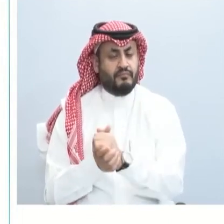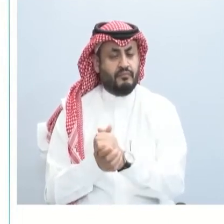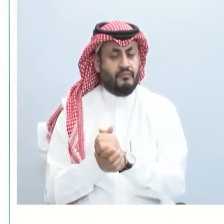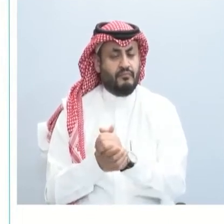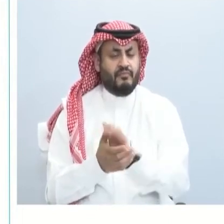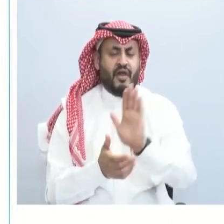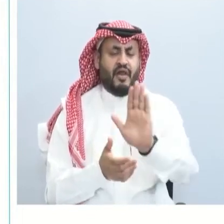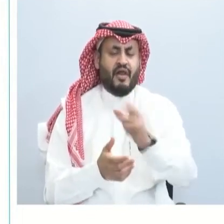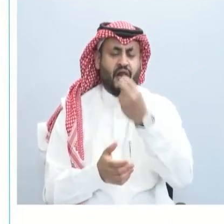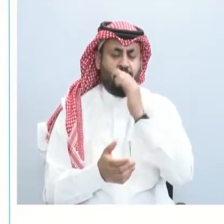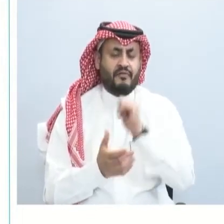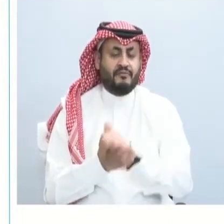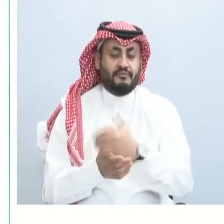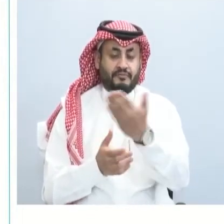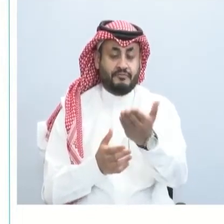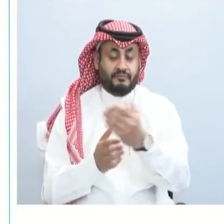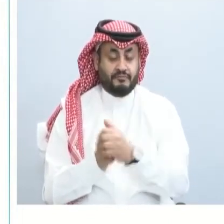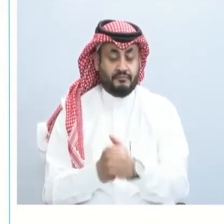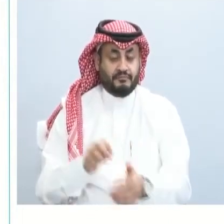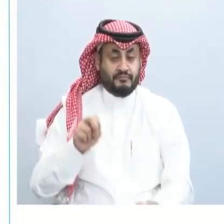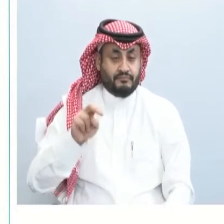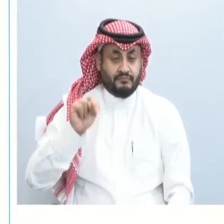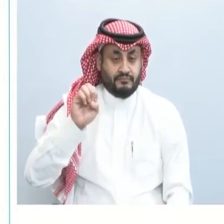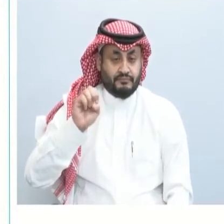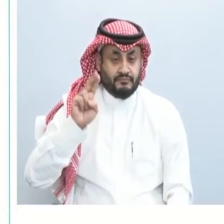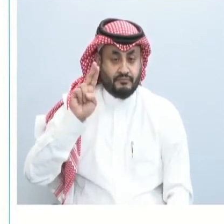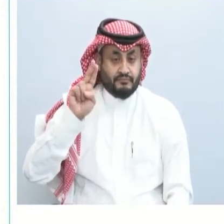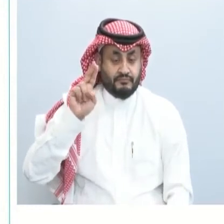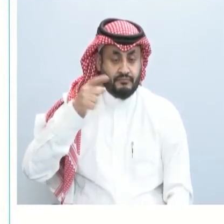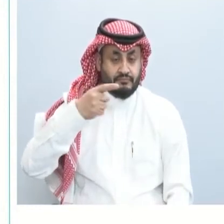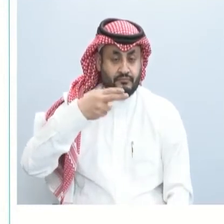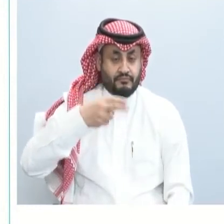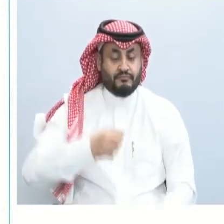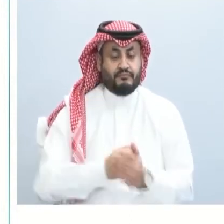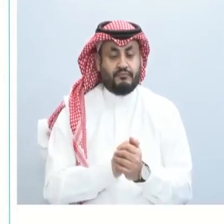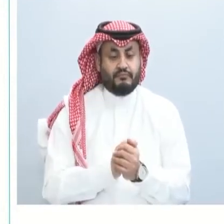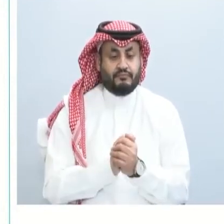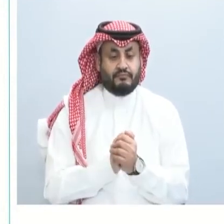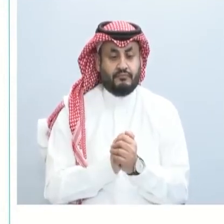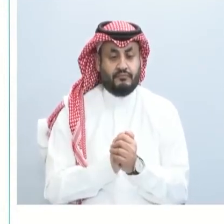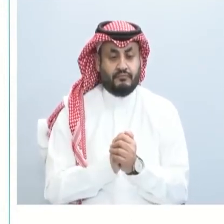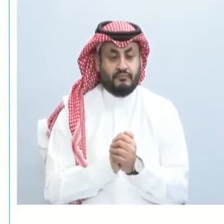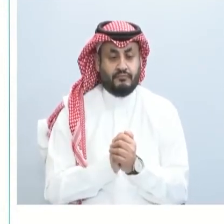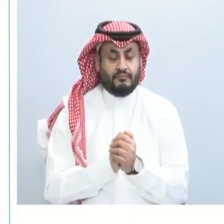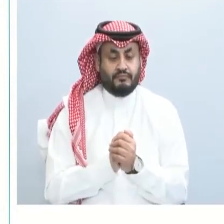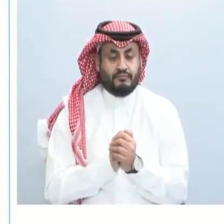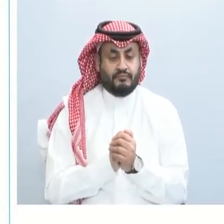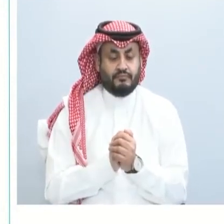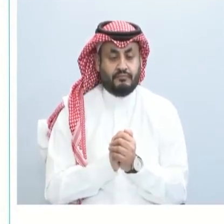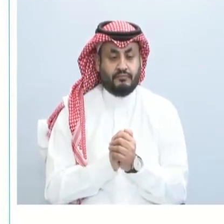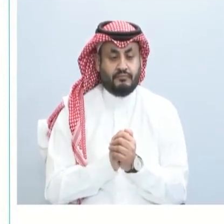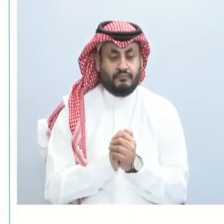funny? It is, of course, the first one. No thank you, I am full, thank you, it's